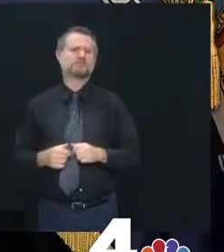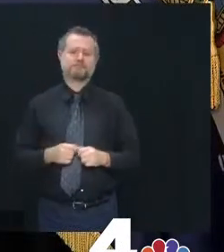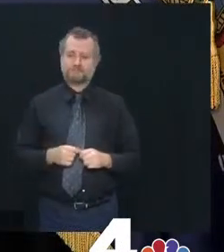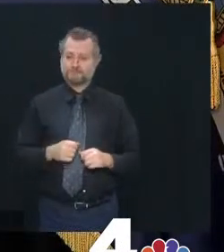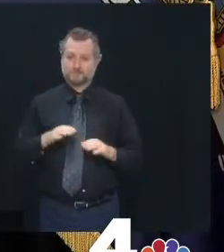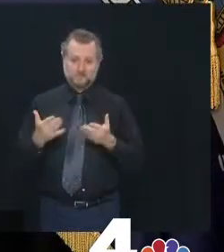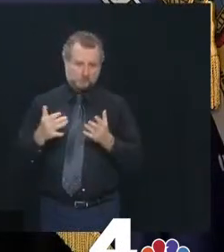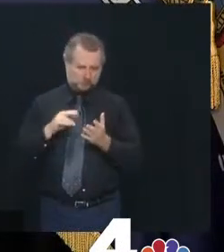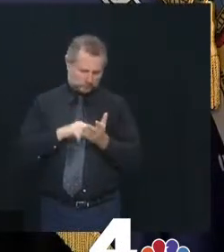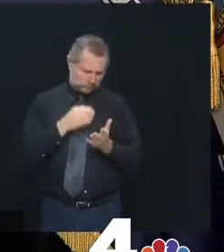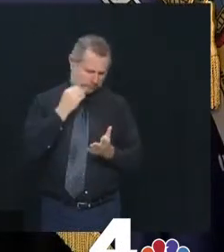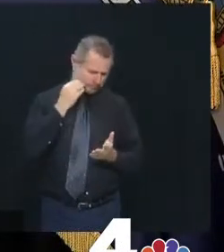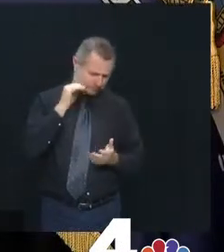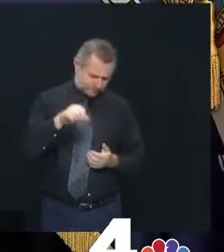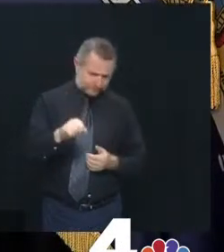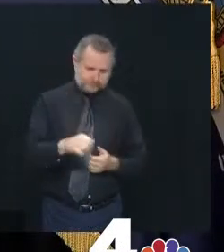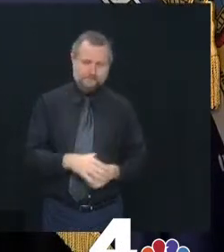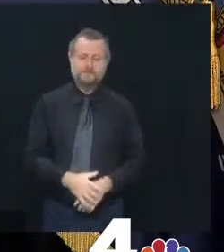homes